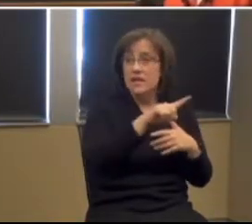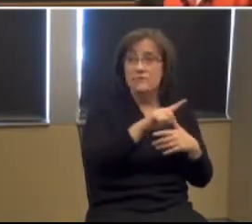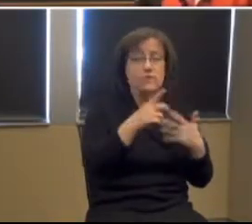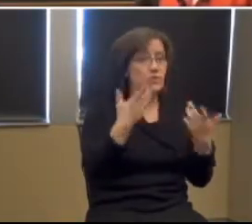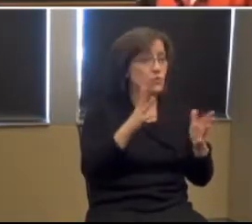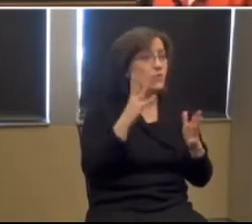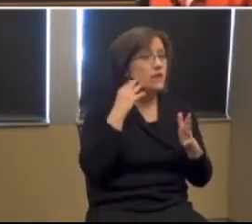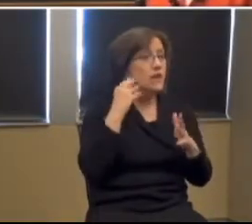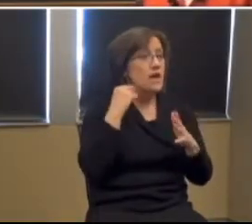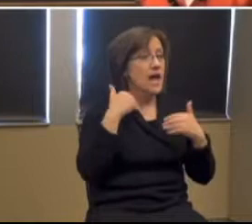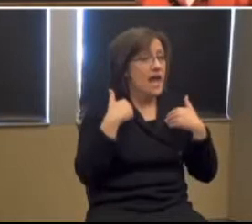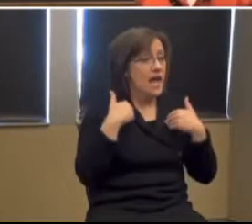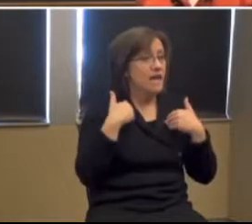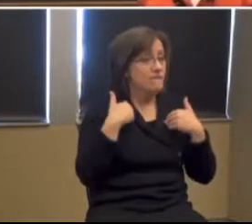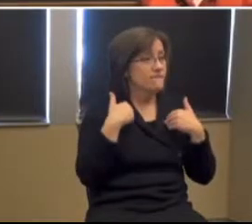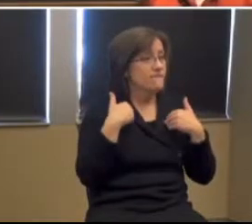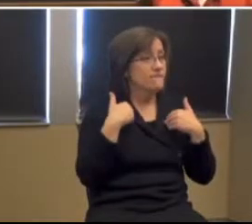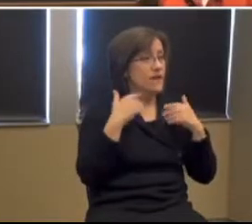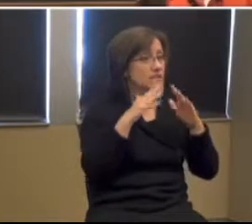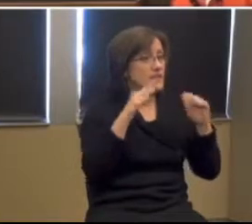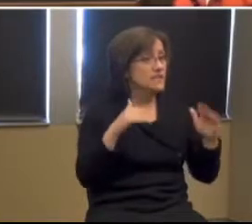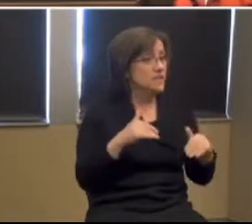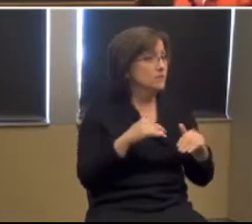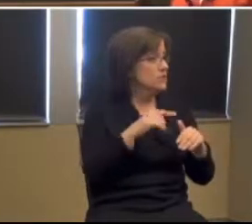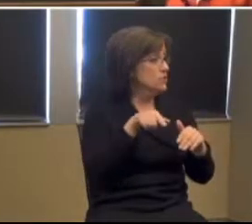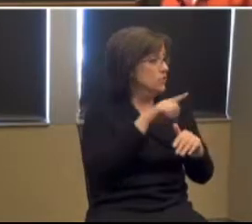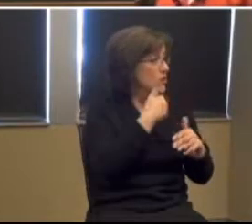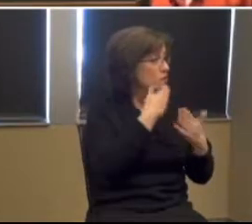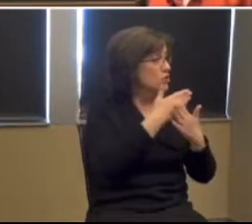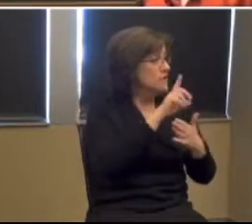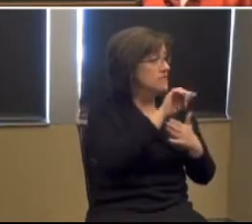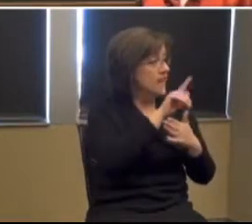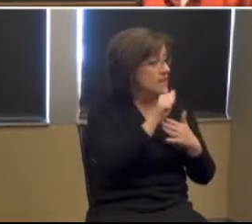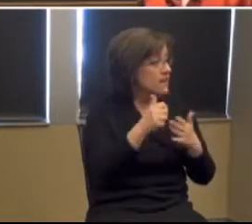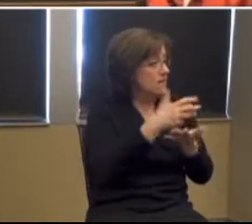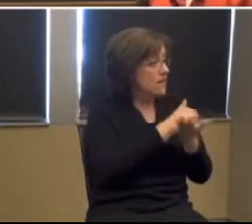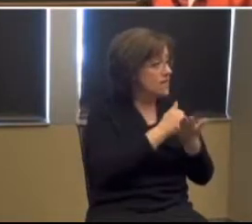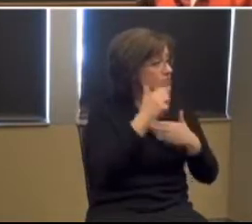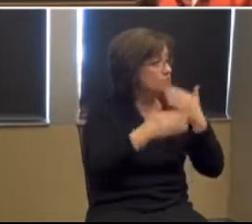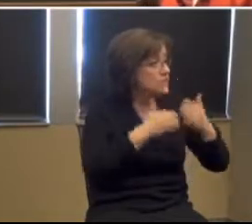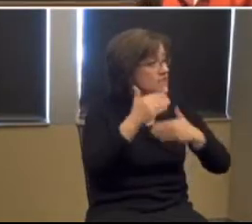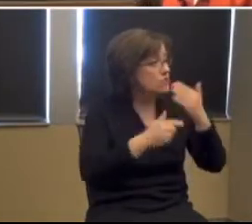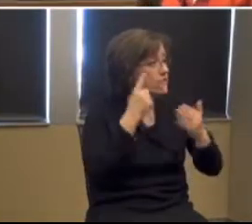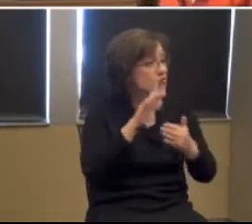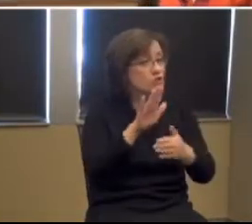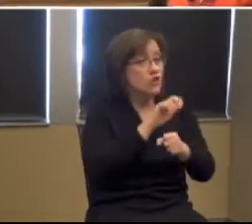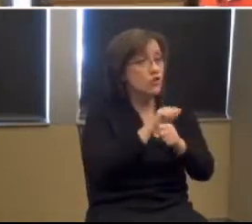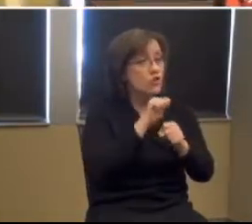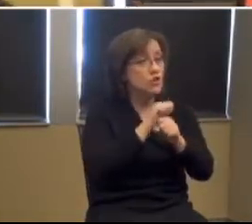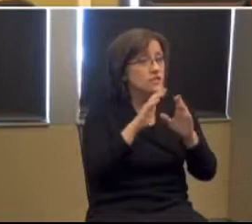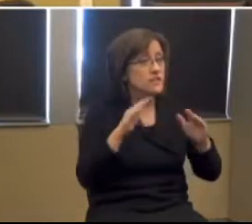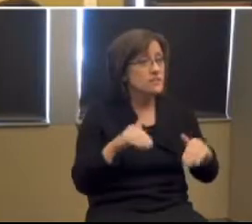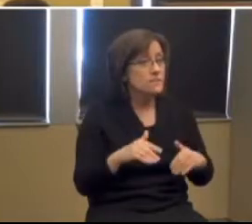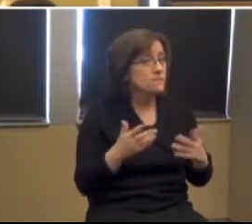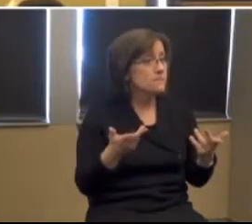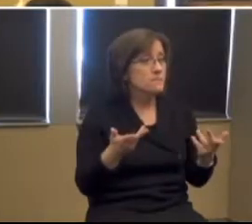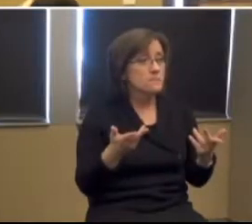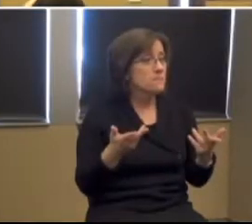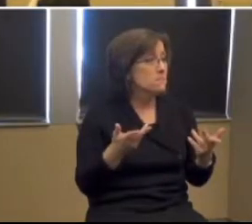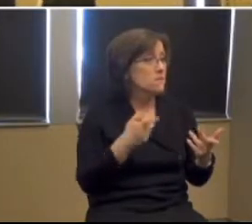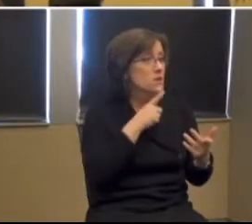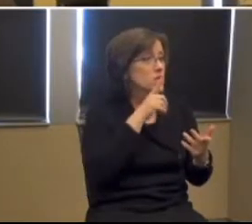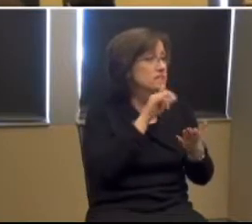in place, do you have any good data collection procedures for your work systems? Or is that pretty much how